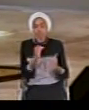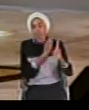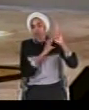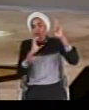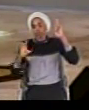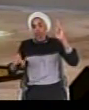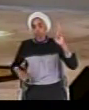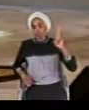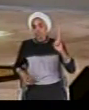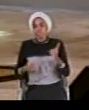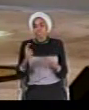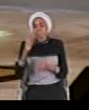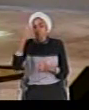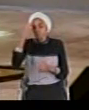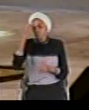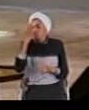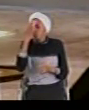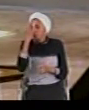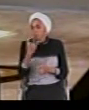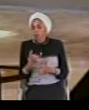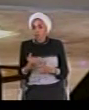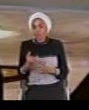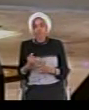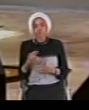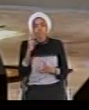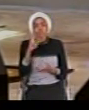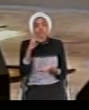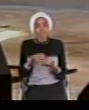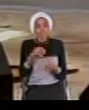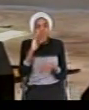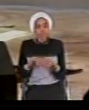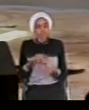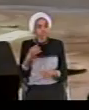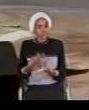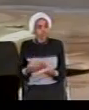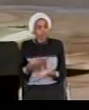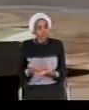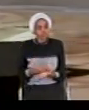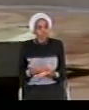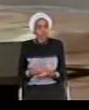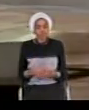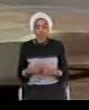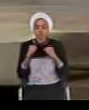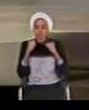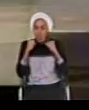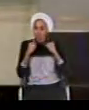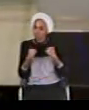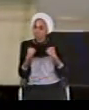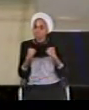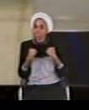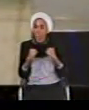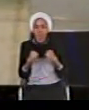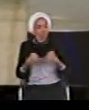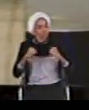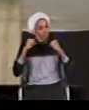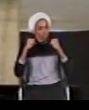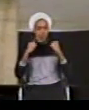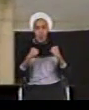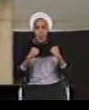Christ. The reason why you stand on the gospel solidly,